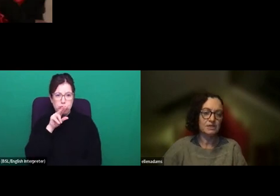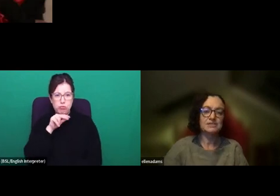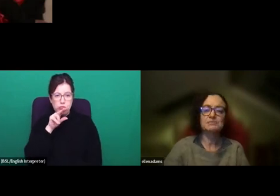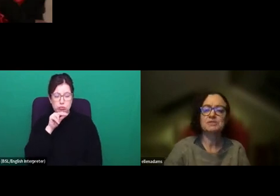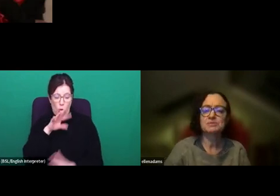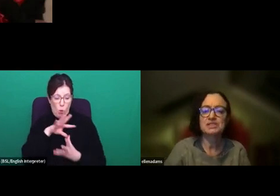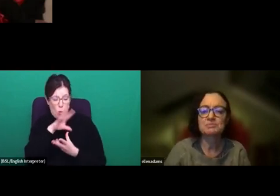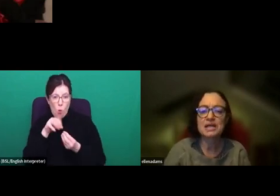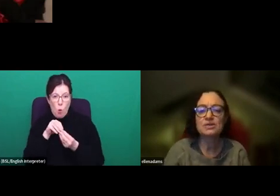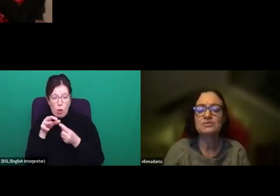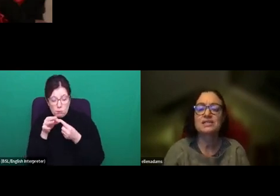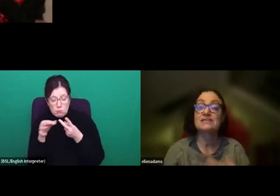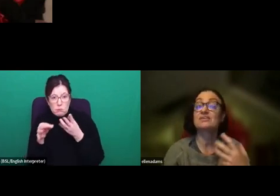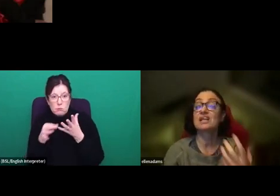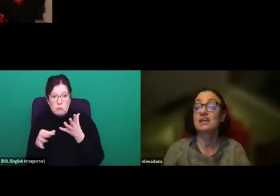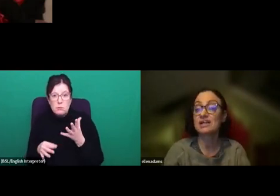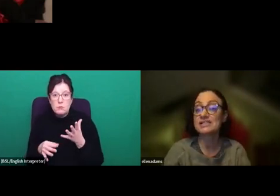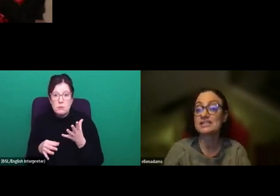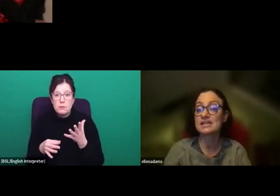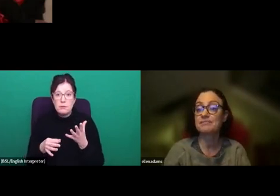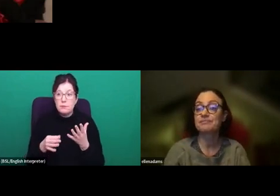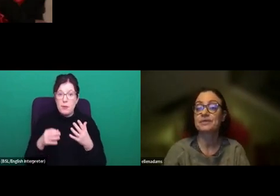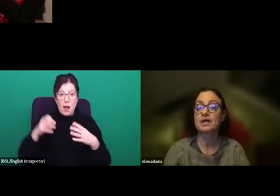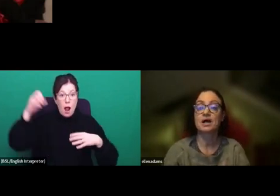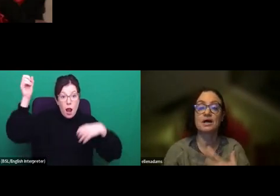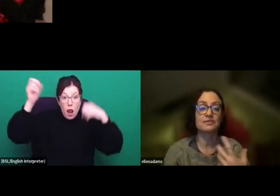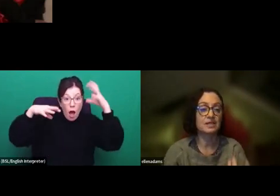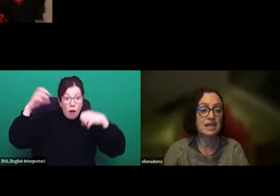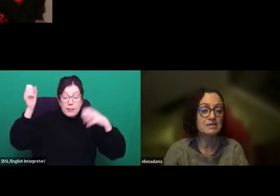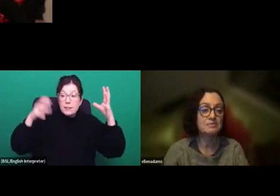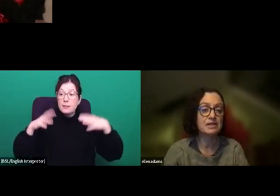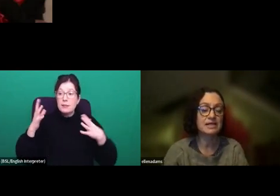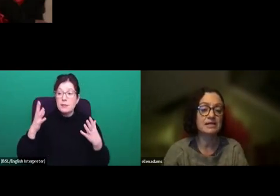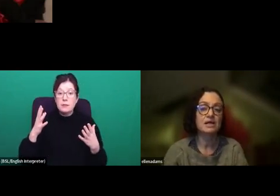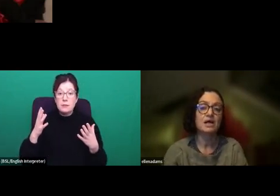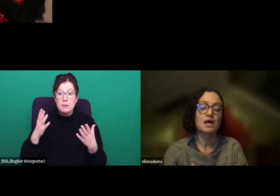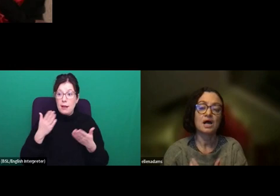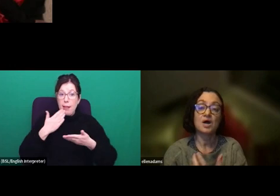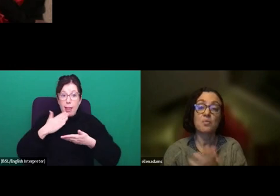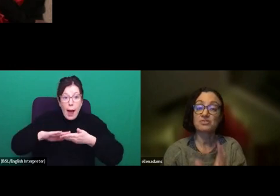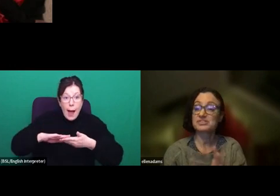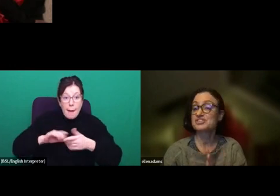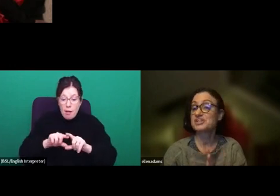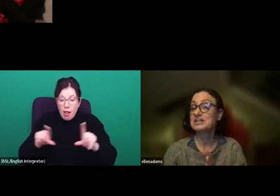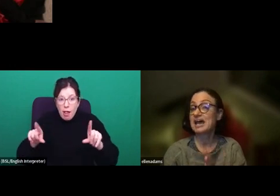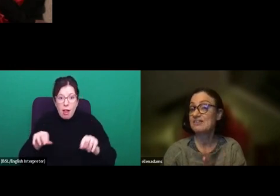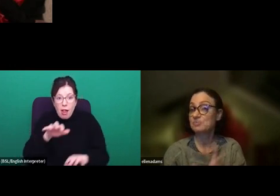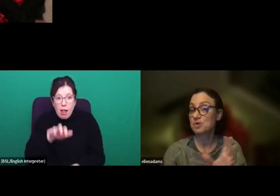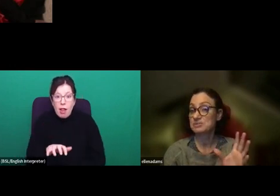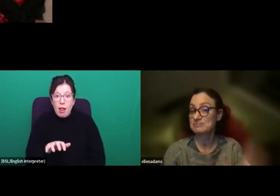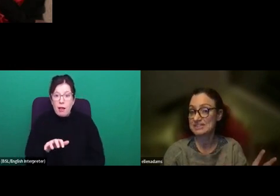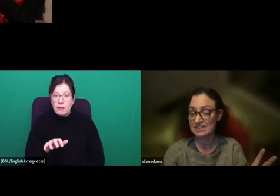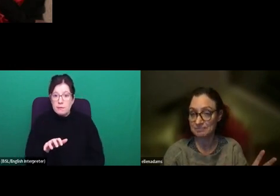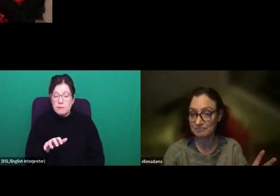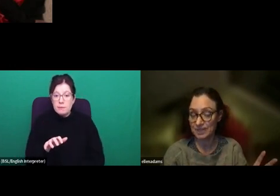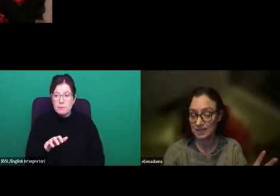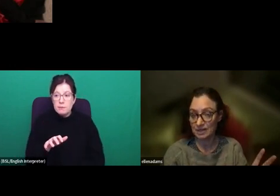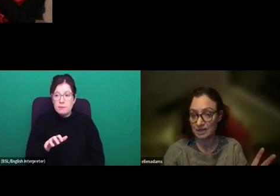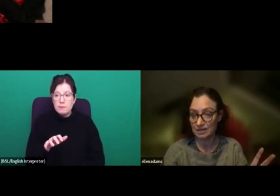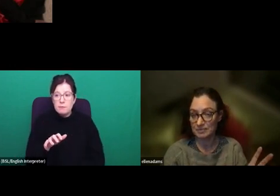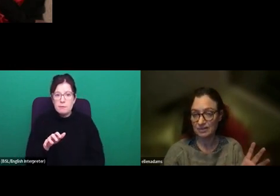space. The display context of the lighting, the labelling, what's actually there and what's